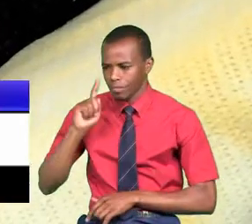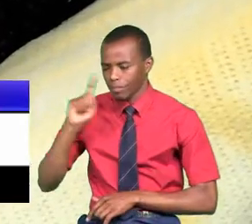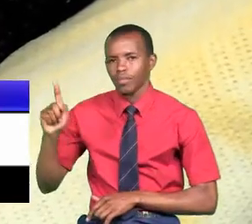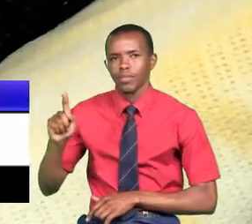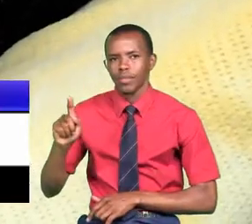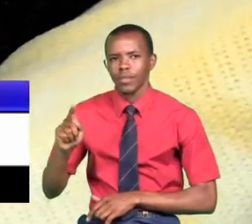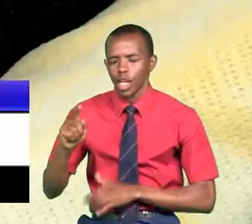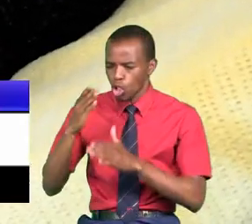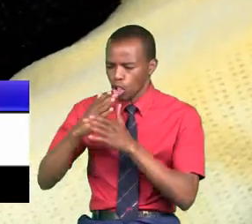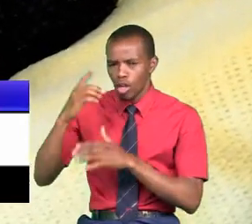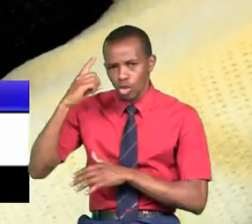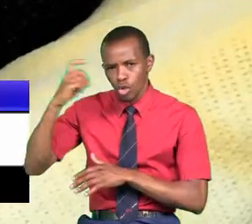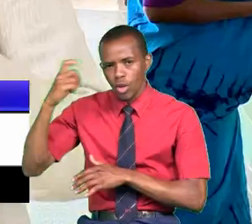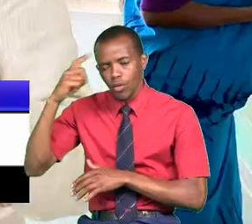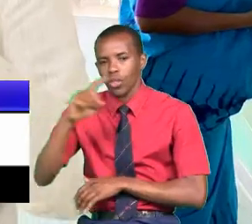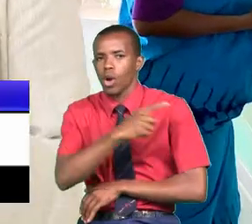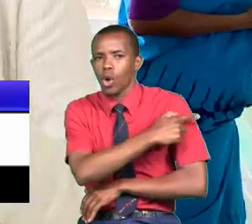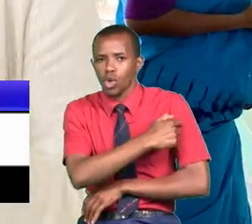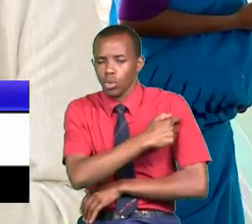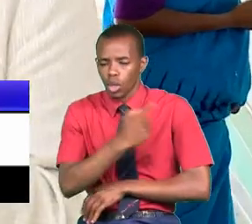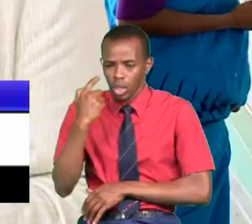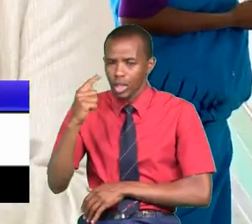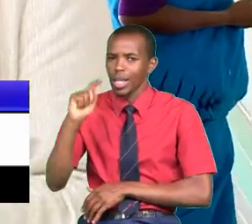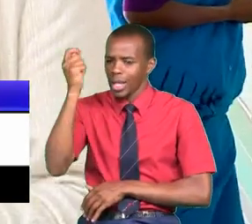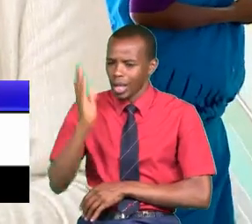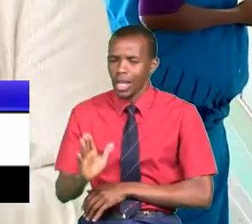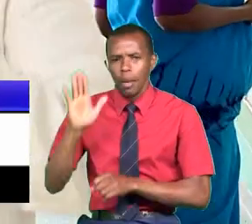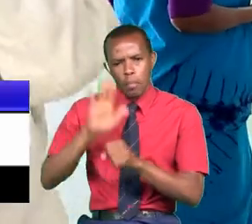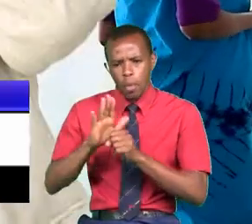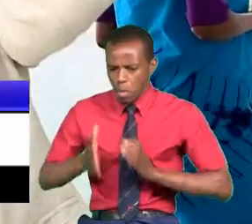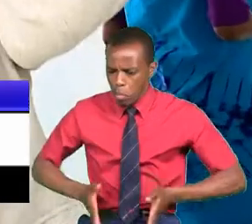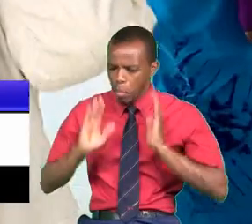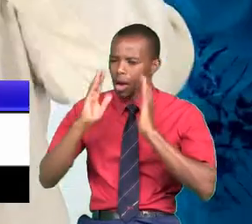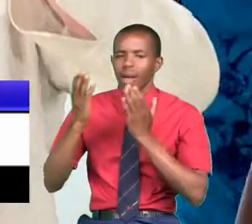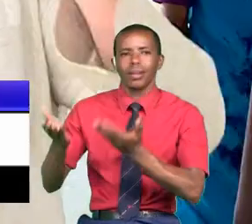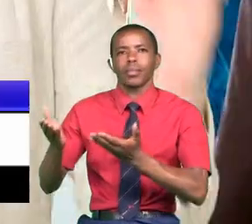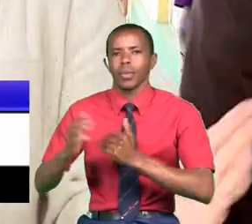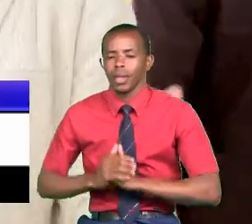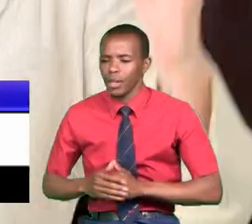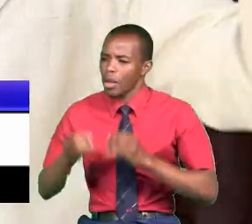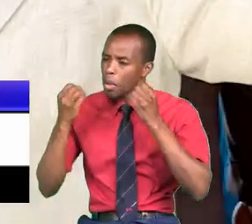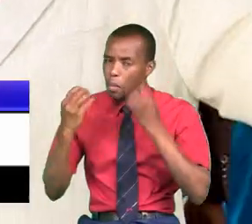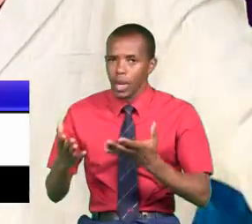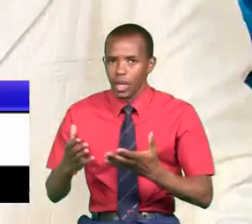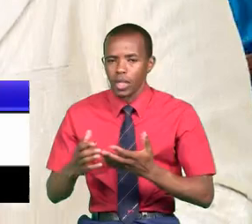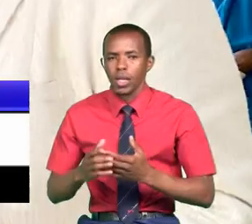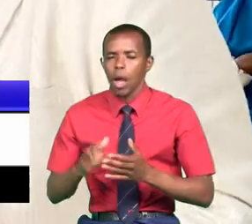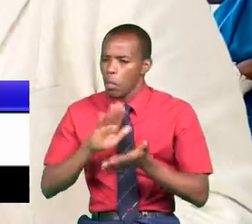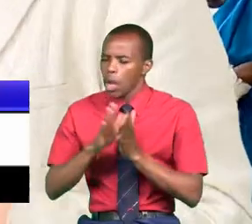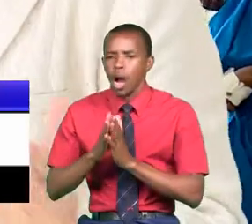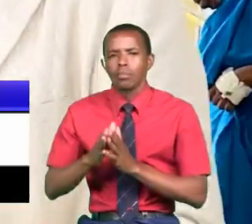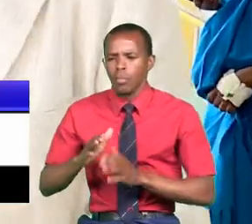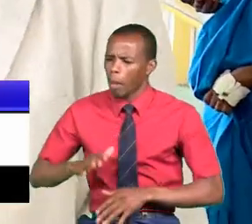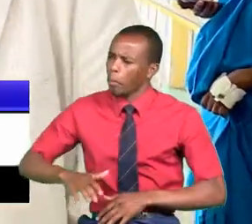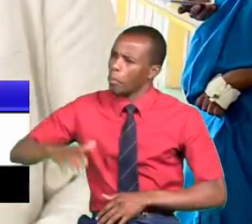a dream for the hospital. Look at the many Kenyans who are born here. Many of them are now mama kubwa, bwana kubwa